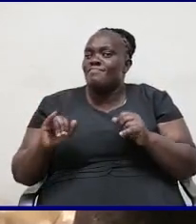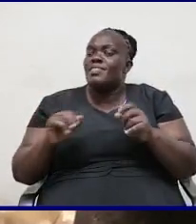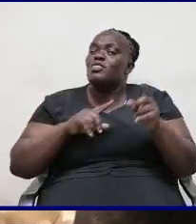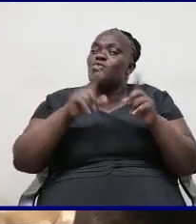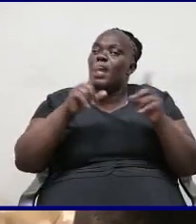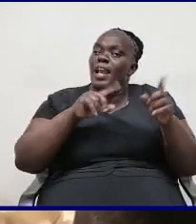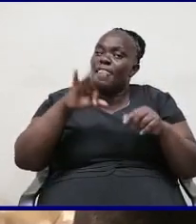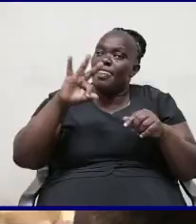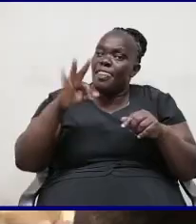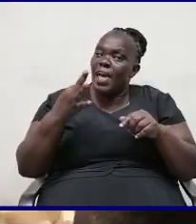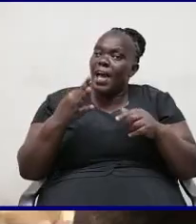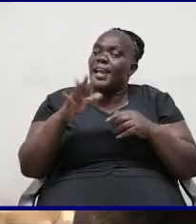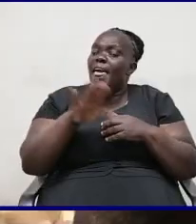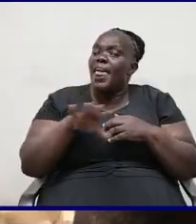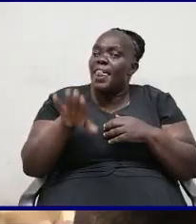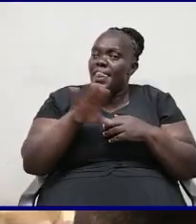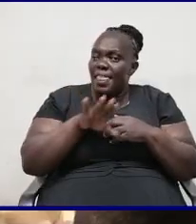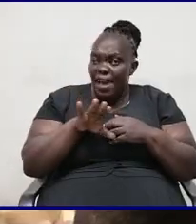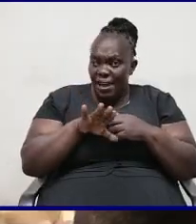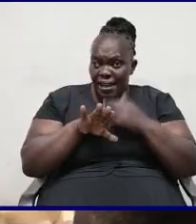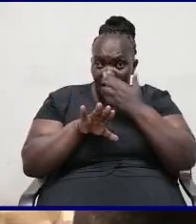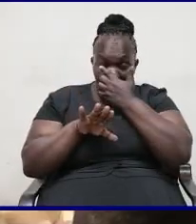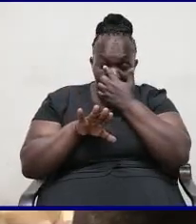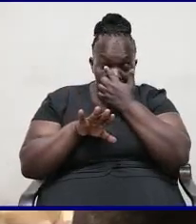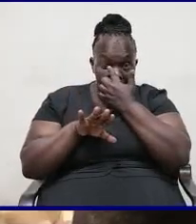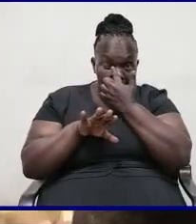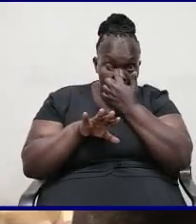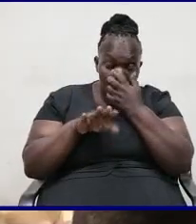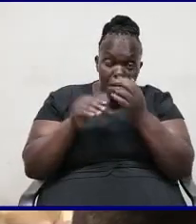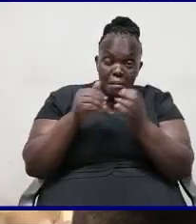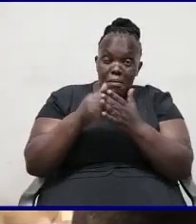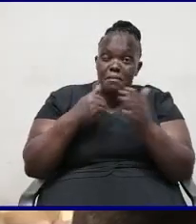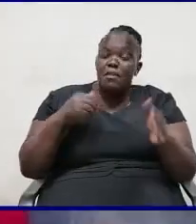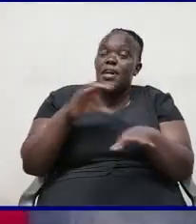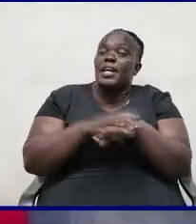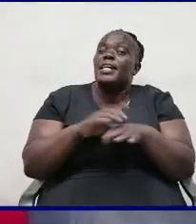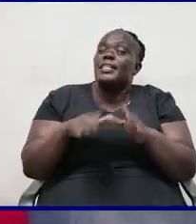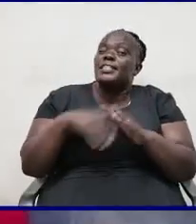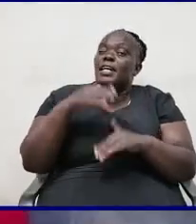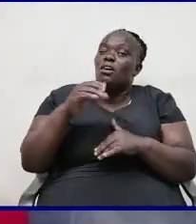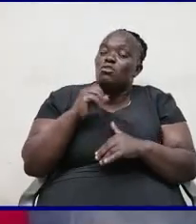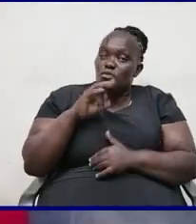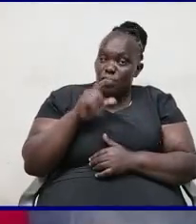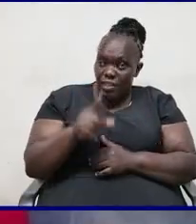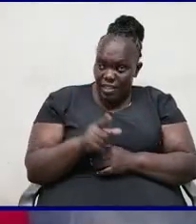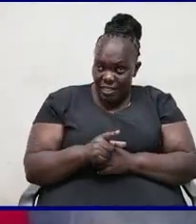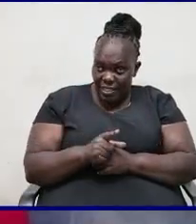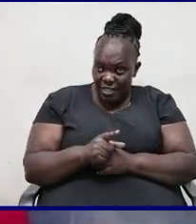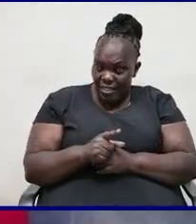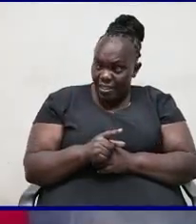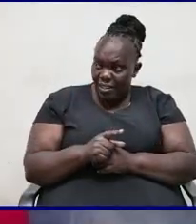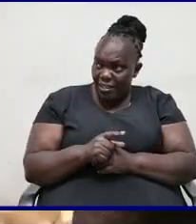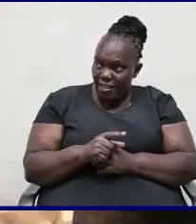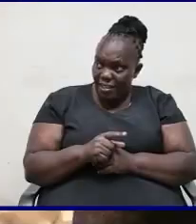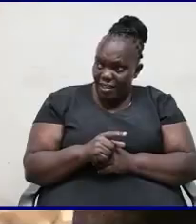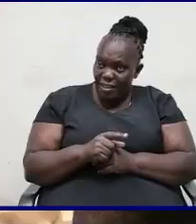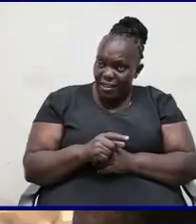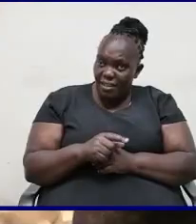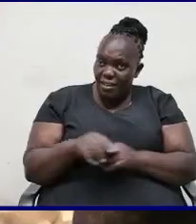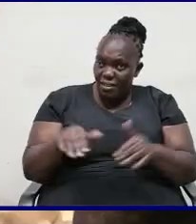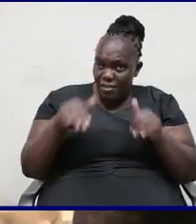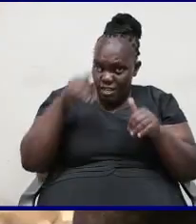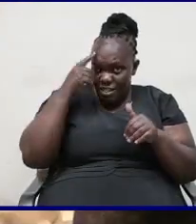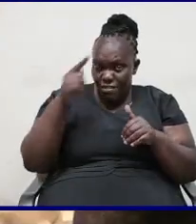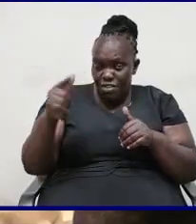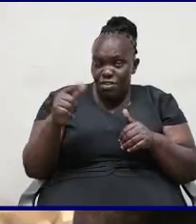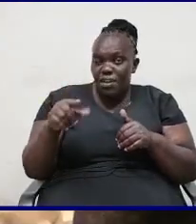products. The third critical area. So before I get out here, is the mapping of the tourism areas. And mwelekezi wangu Isaac, I'm waiting